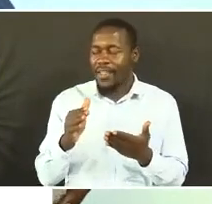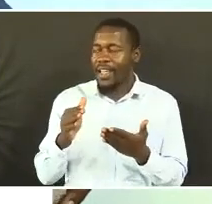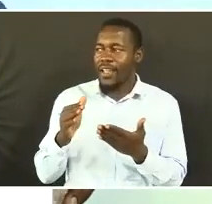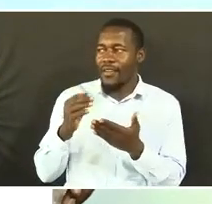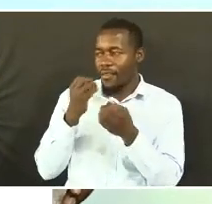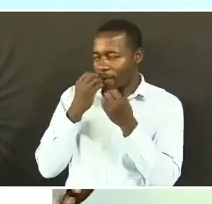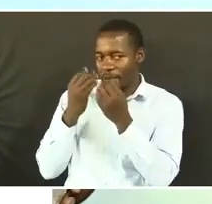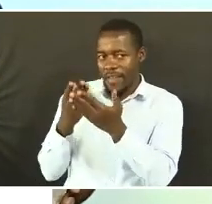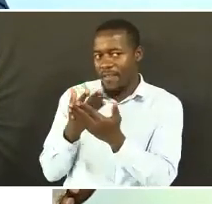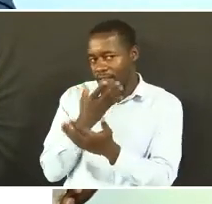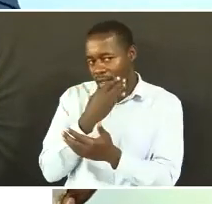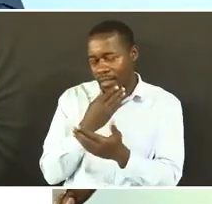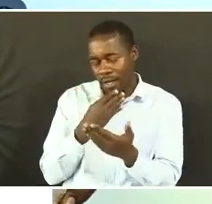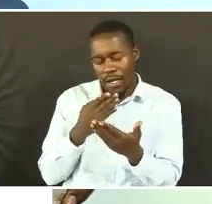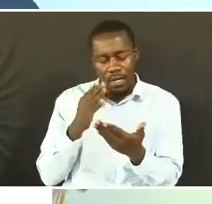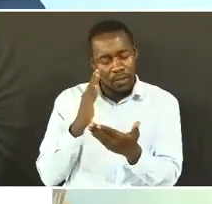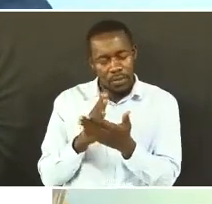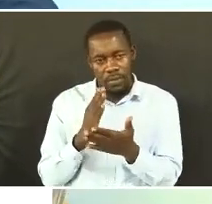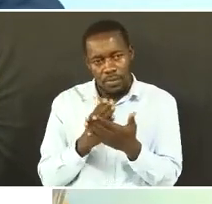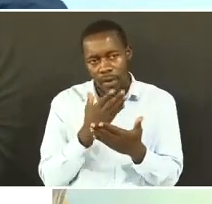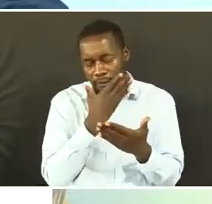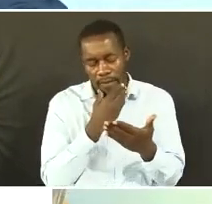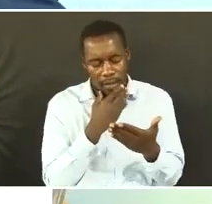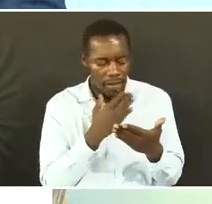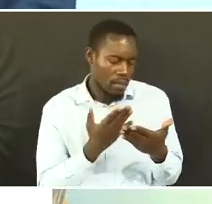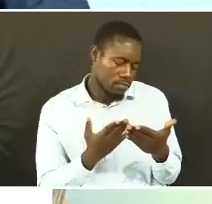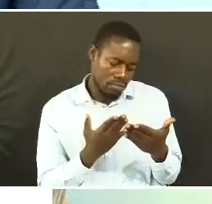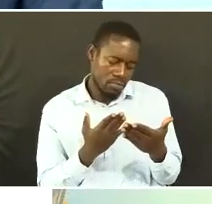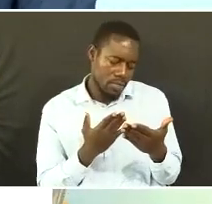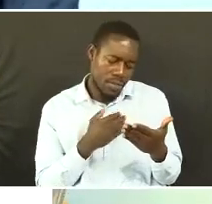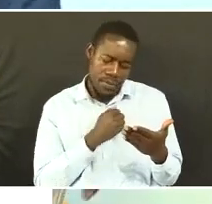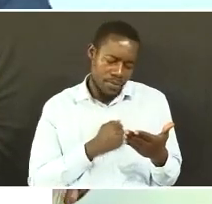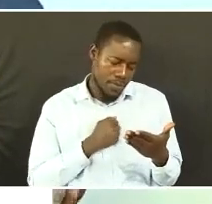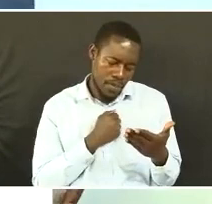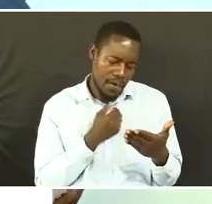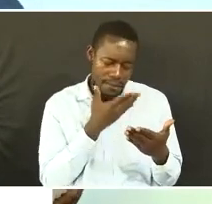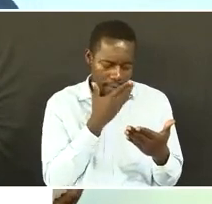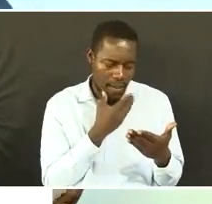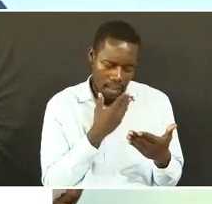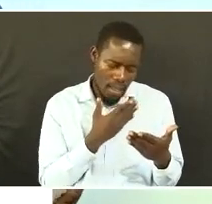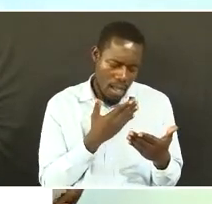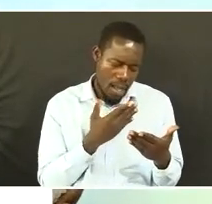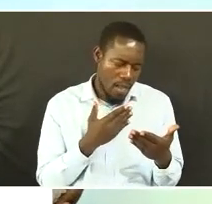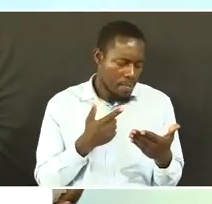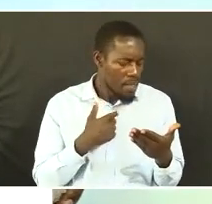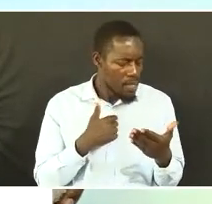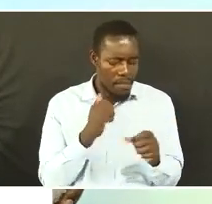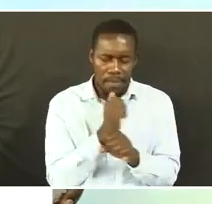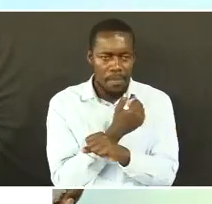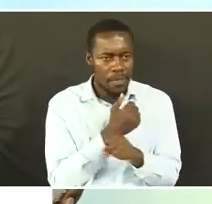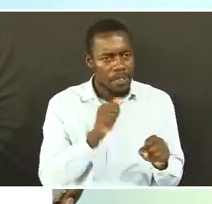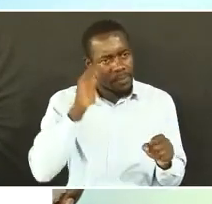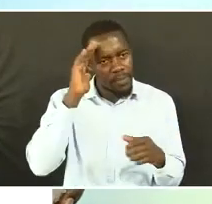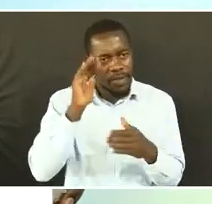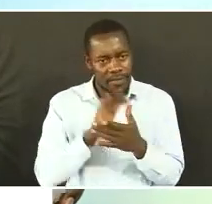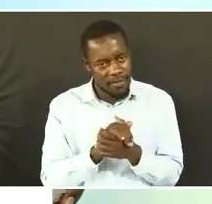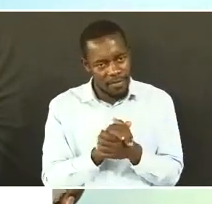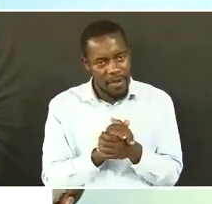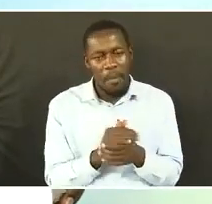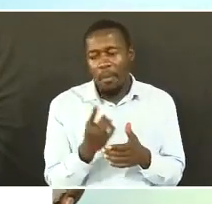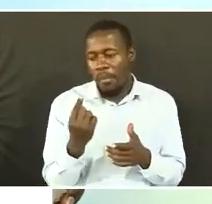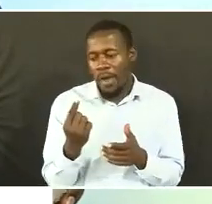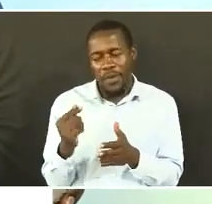this. As I write this letter, Dad, warm tears are welling in my